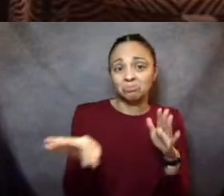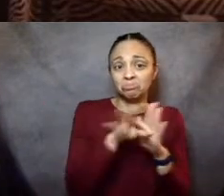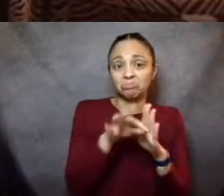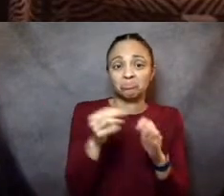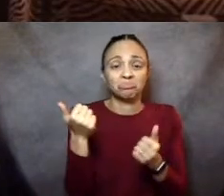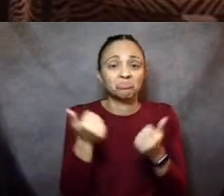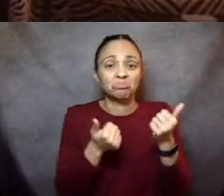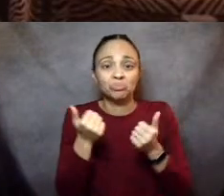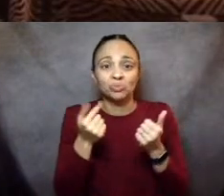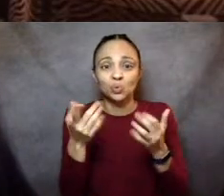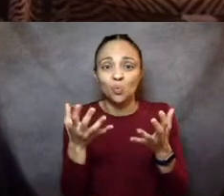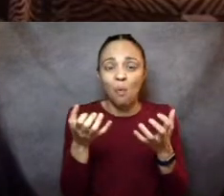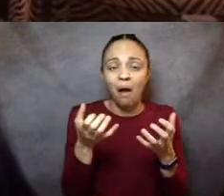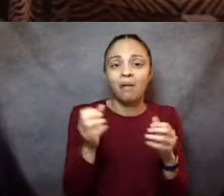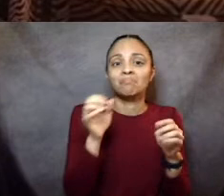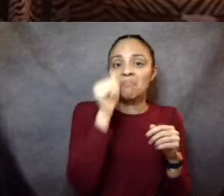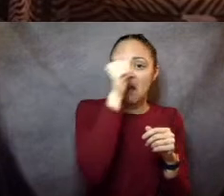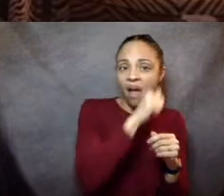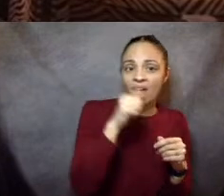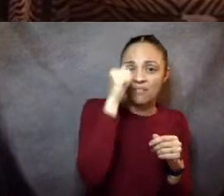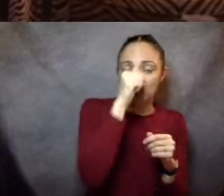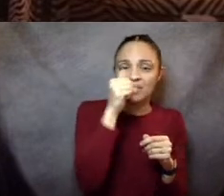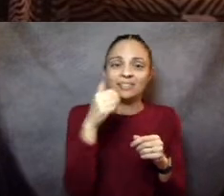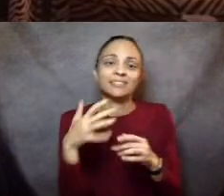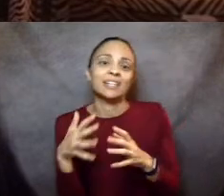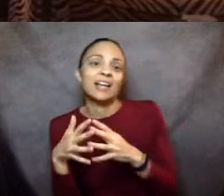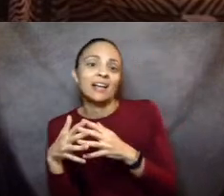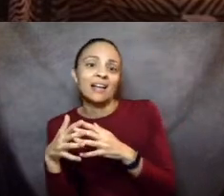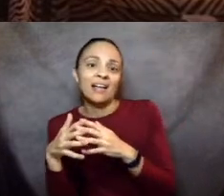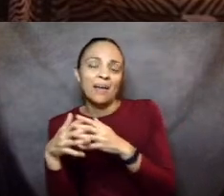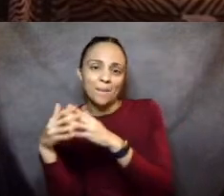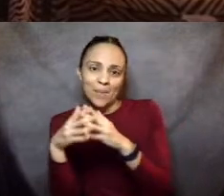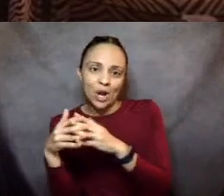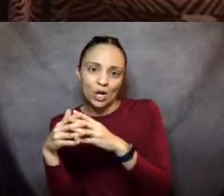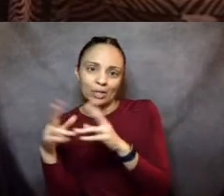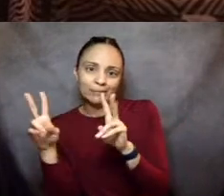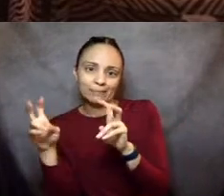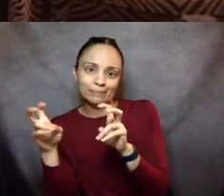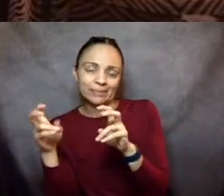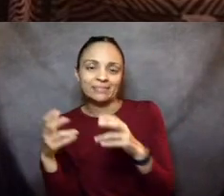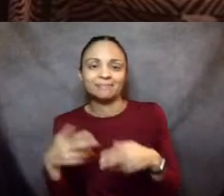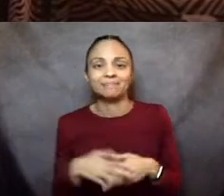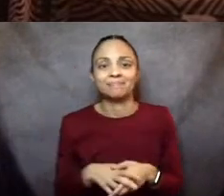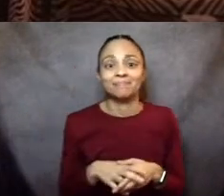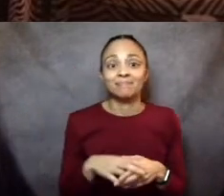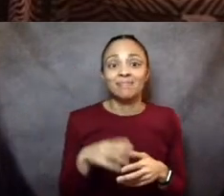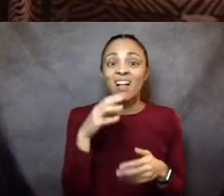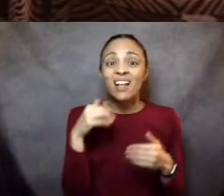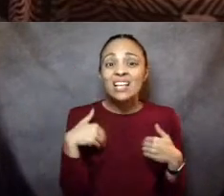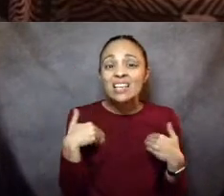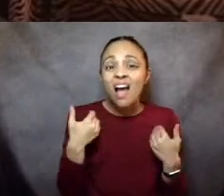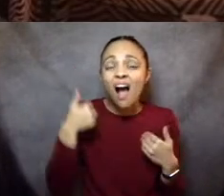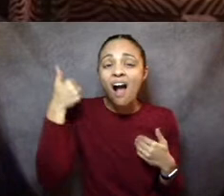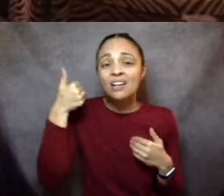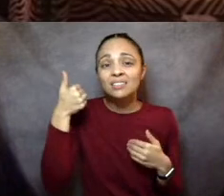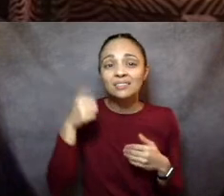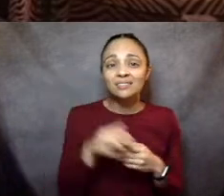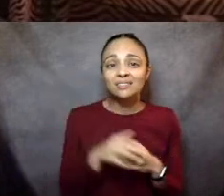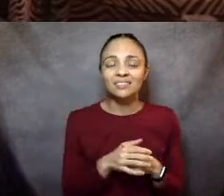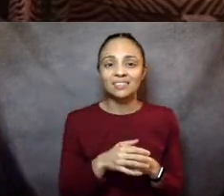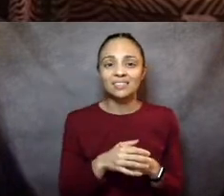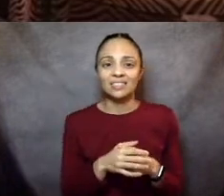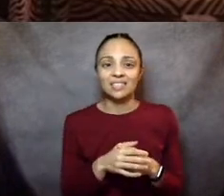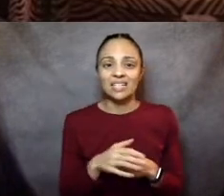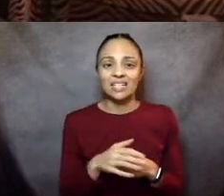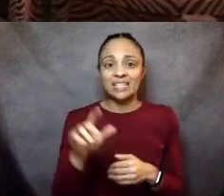common sense in Kiswahili. And my youngest is Tandy Olivia Cooper. She can be T. Olivia